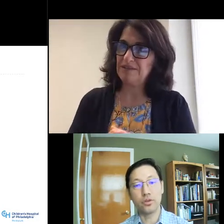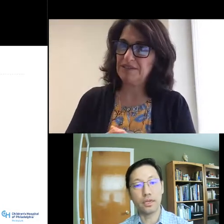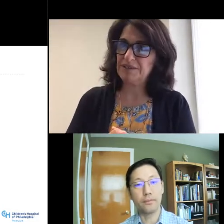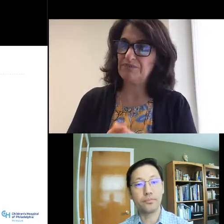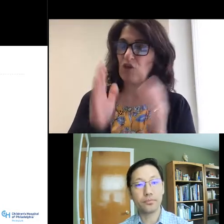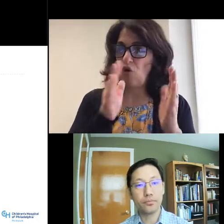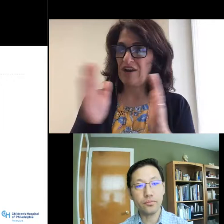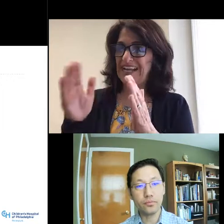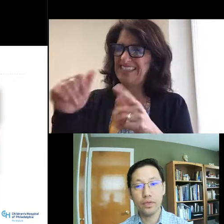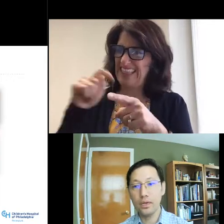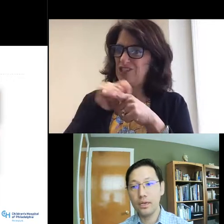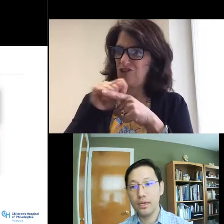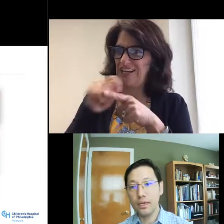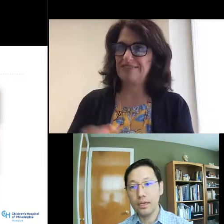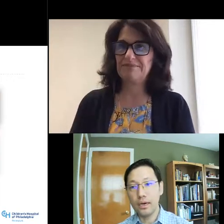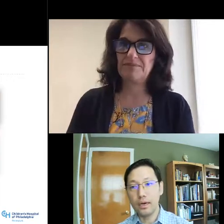the training.